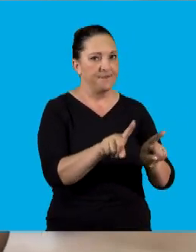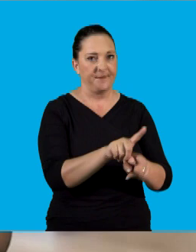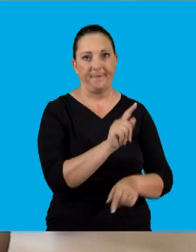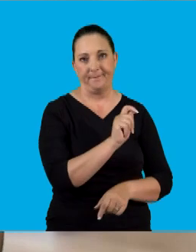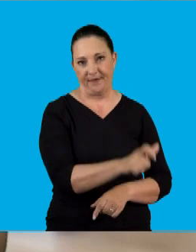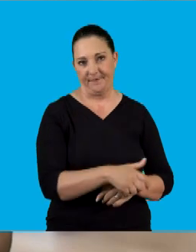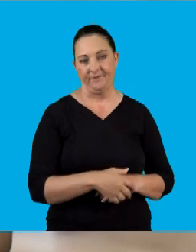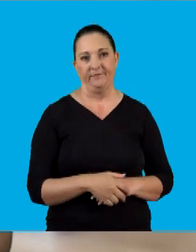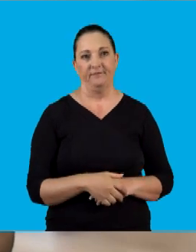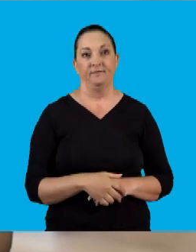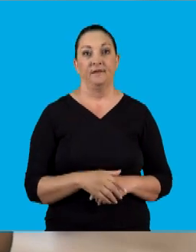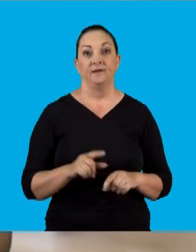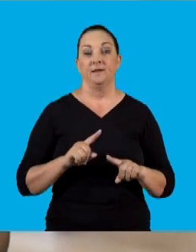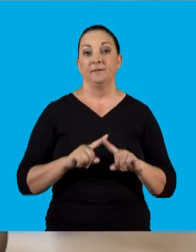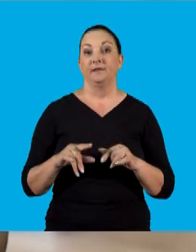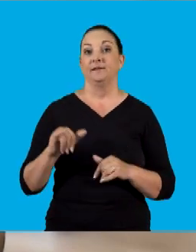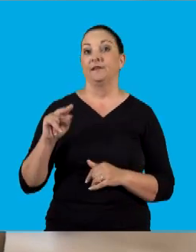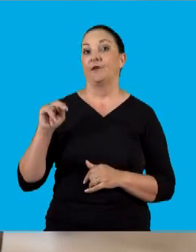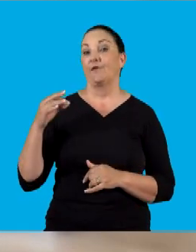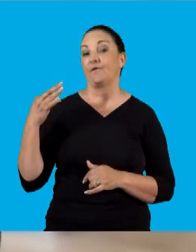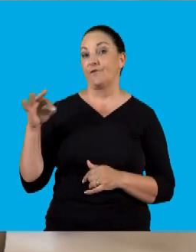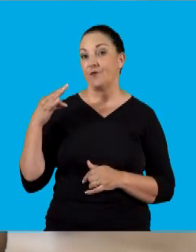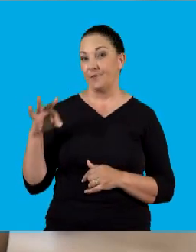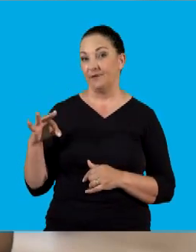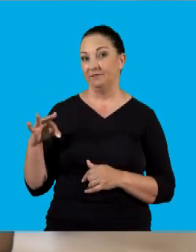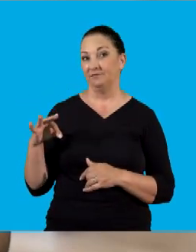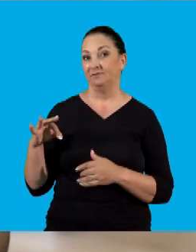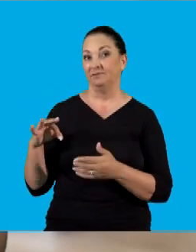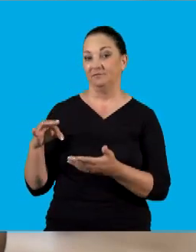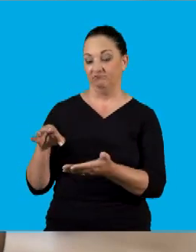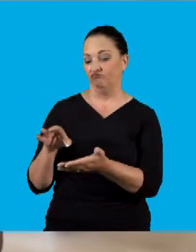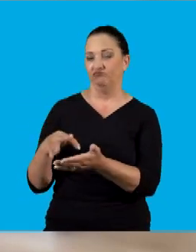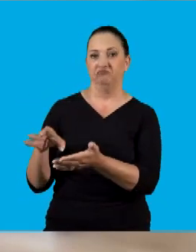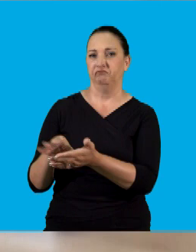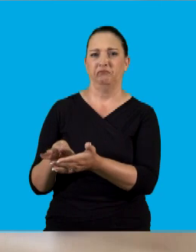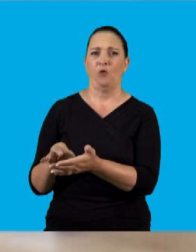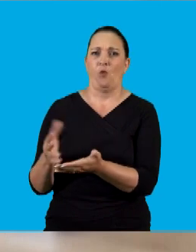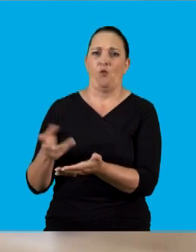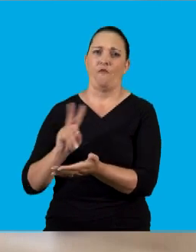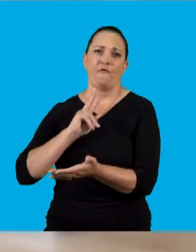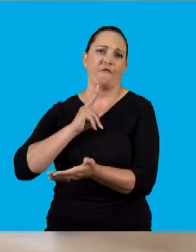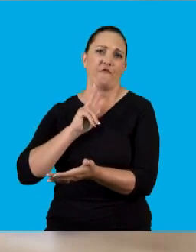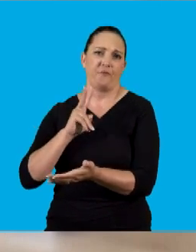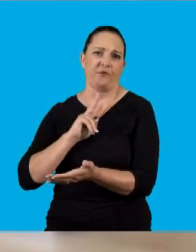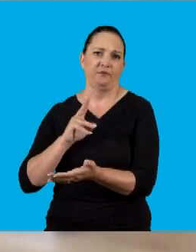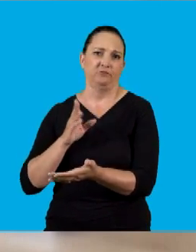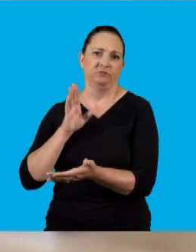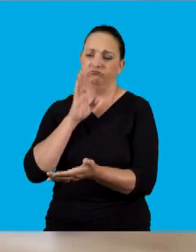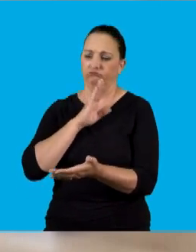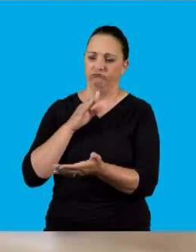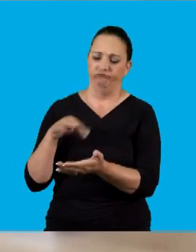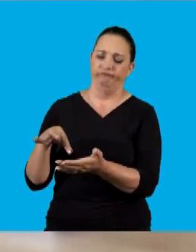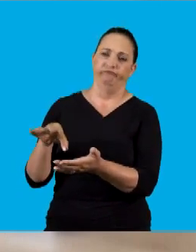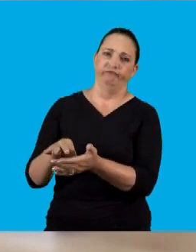sector. But if you work under the informal sector, because sometimes the contract is verbally and there's no legislation that the employer has